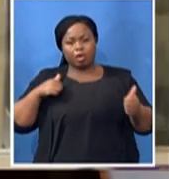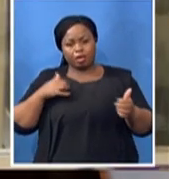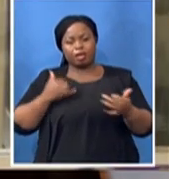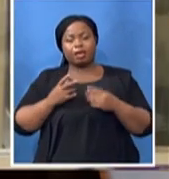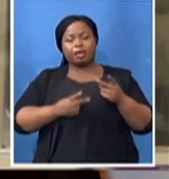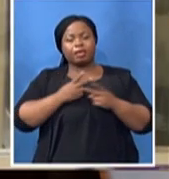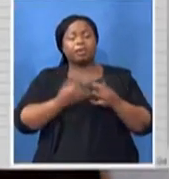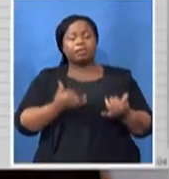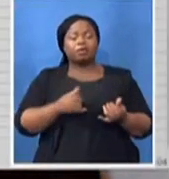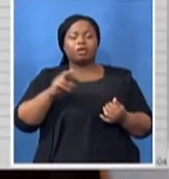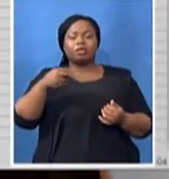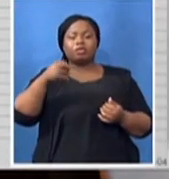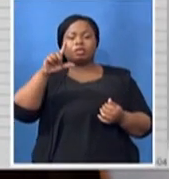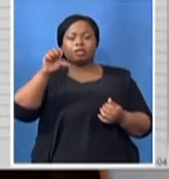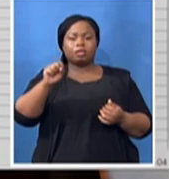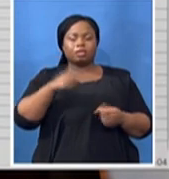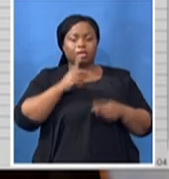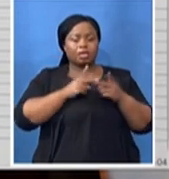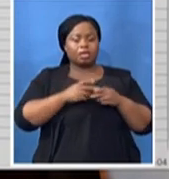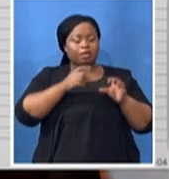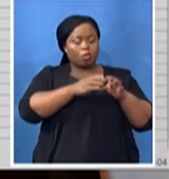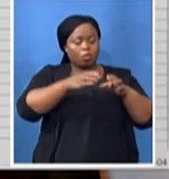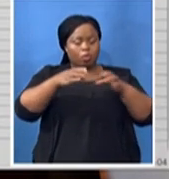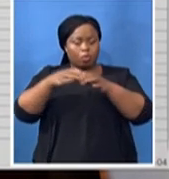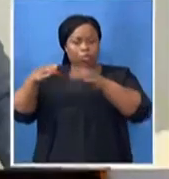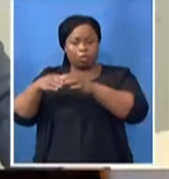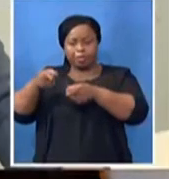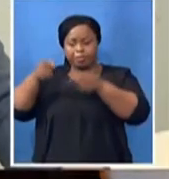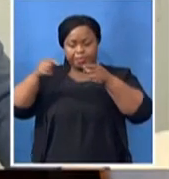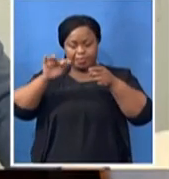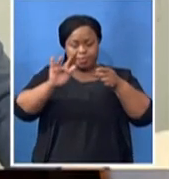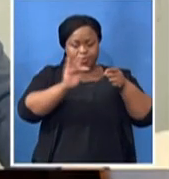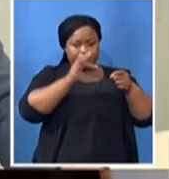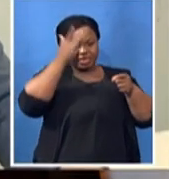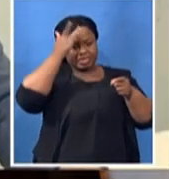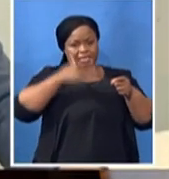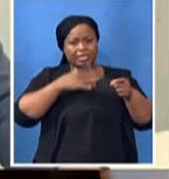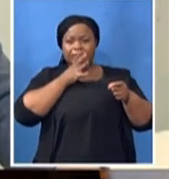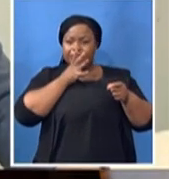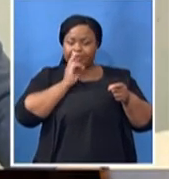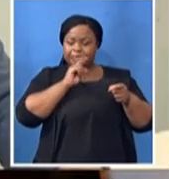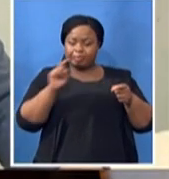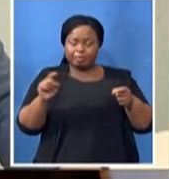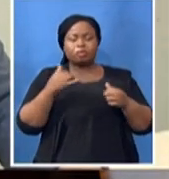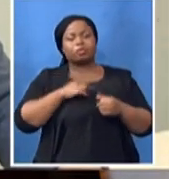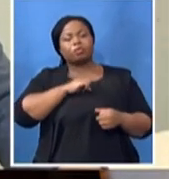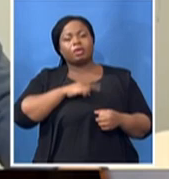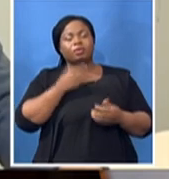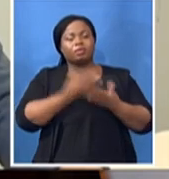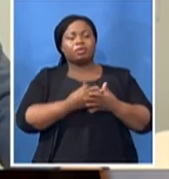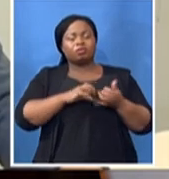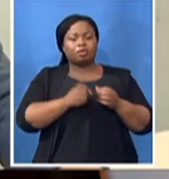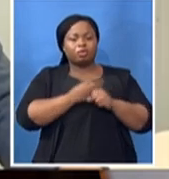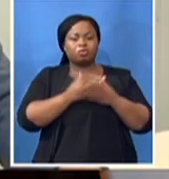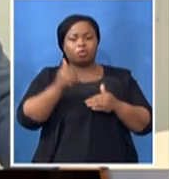the country so that we can direct appropriate amounts of testing kits to the different sites where